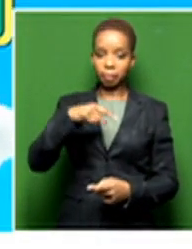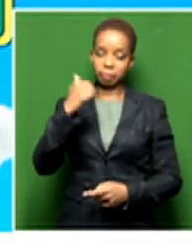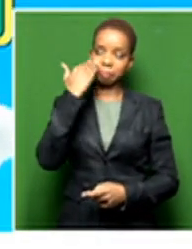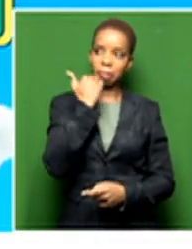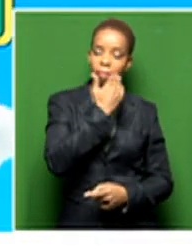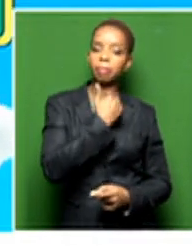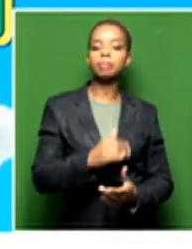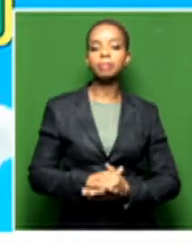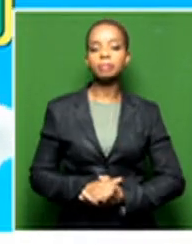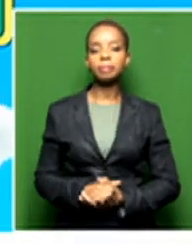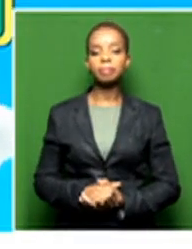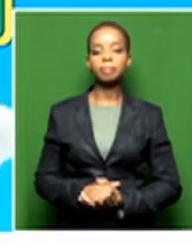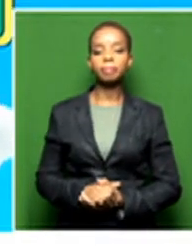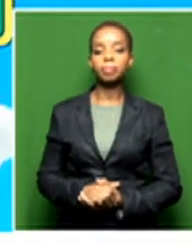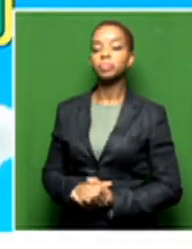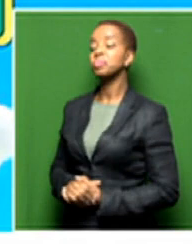kind.